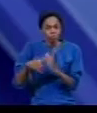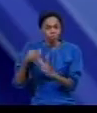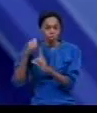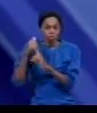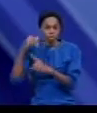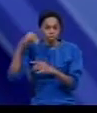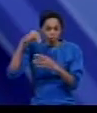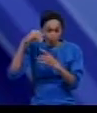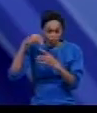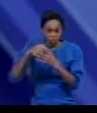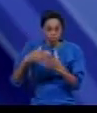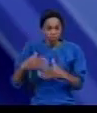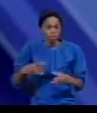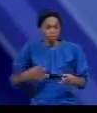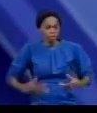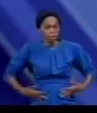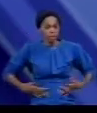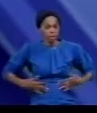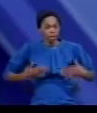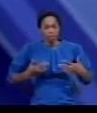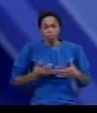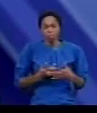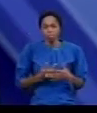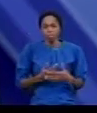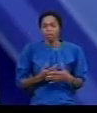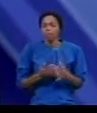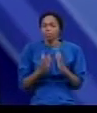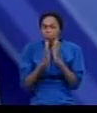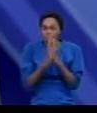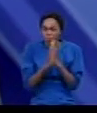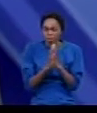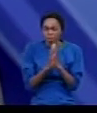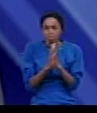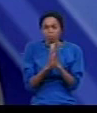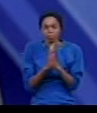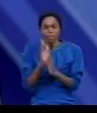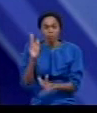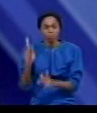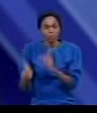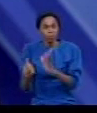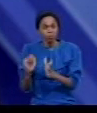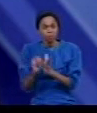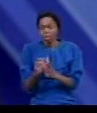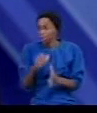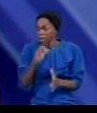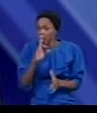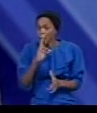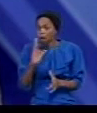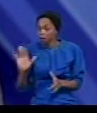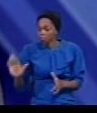who build on legalism will lead them to hell.